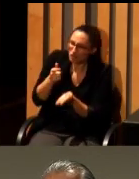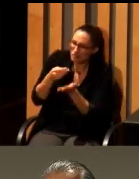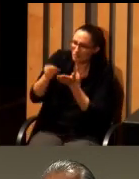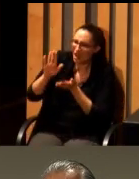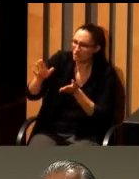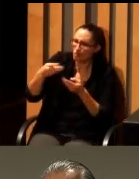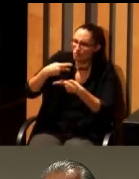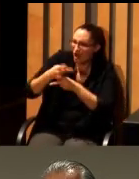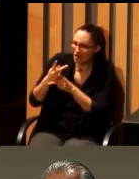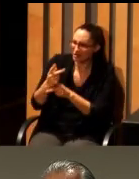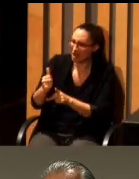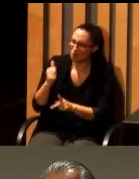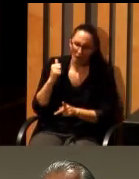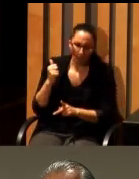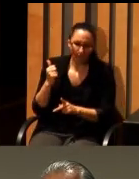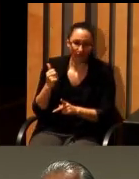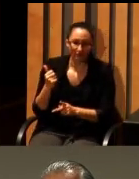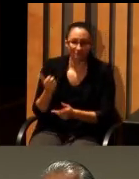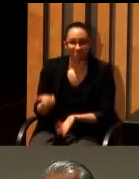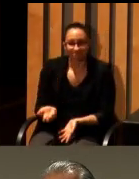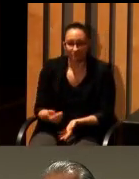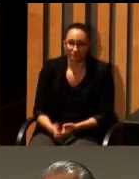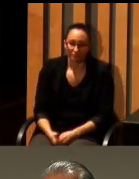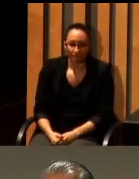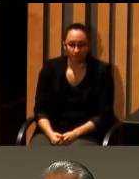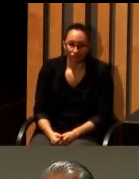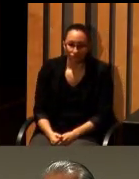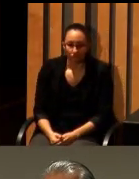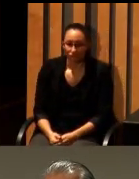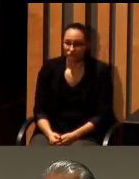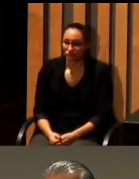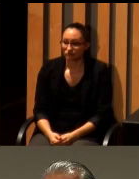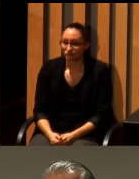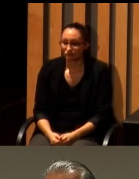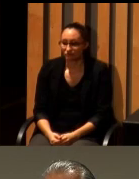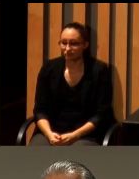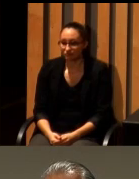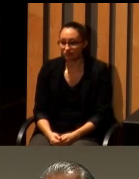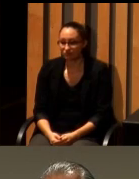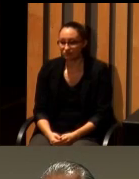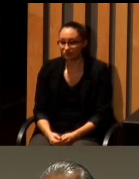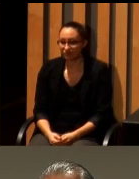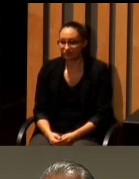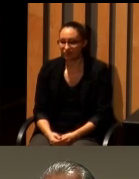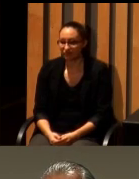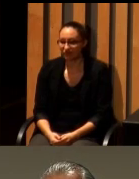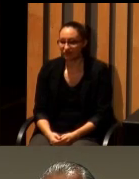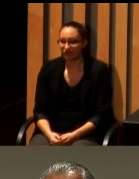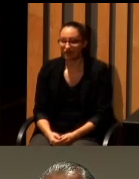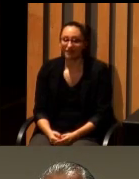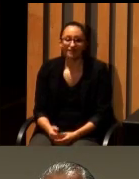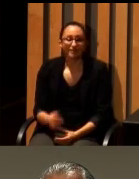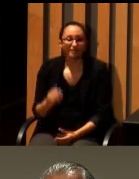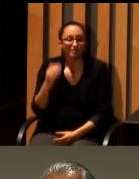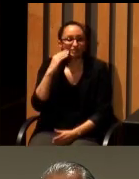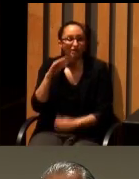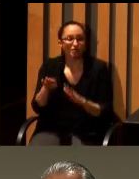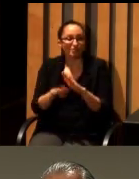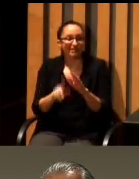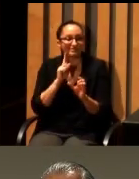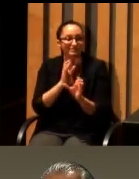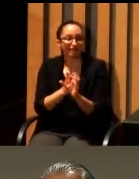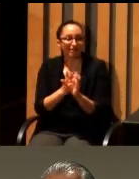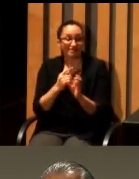I have a significant belief in those things you learn in basic psychology about spheres